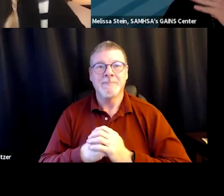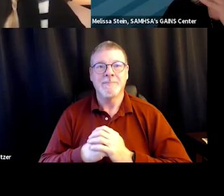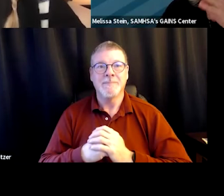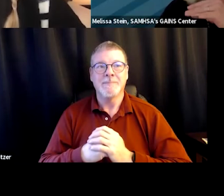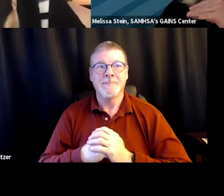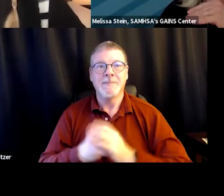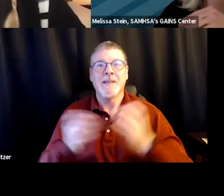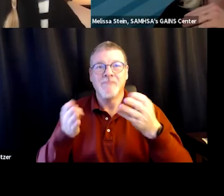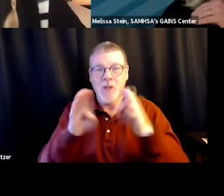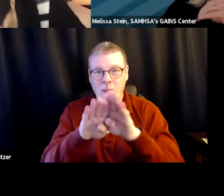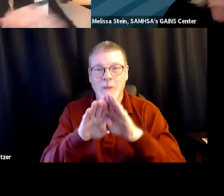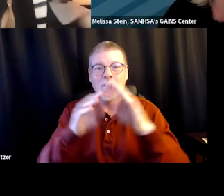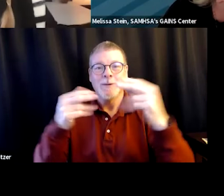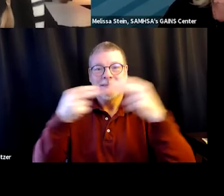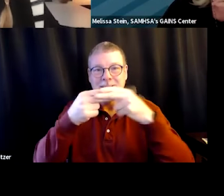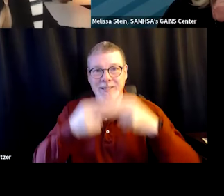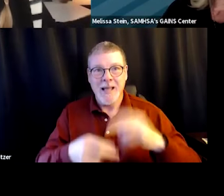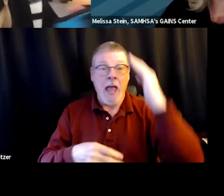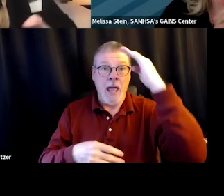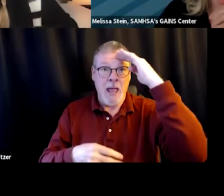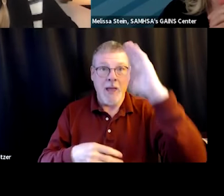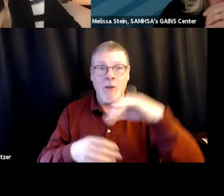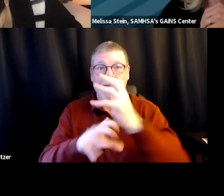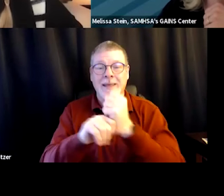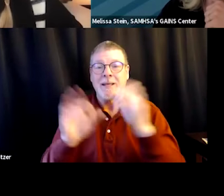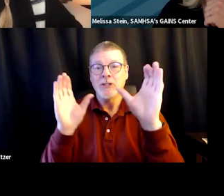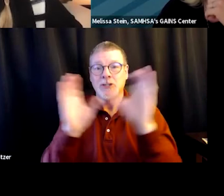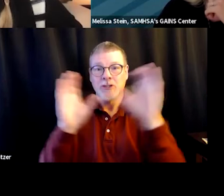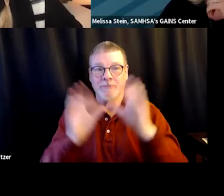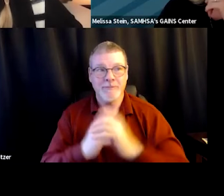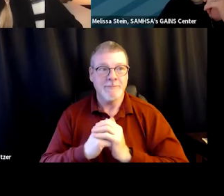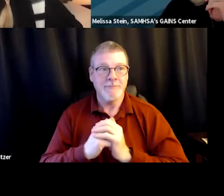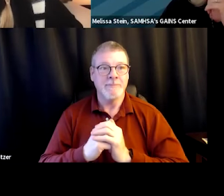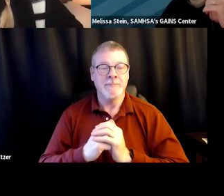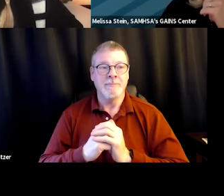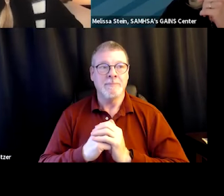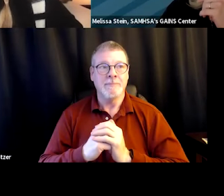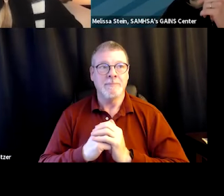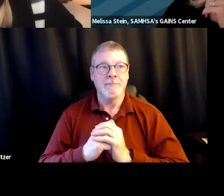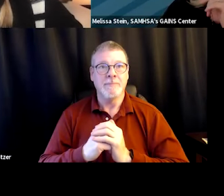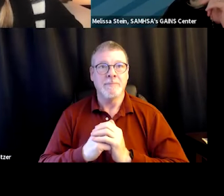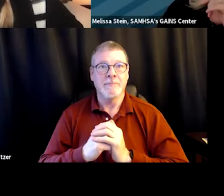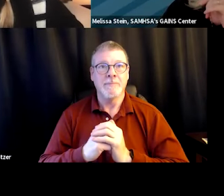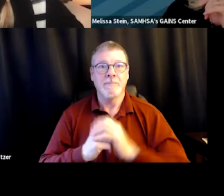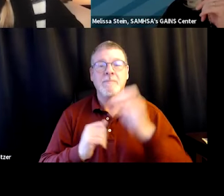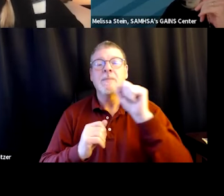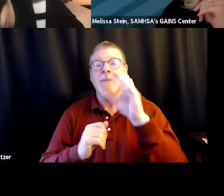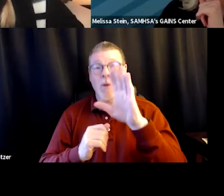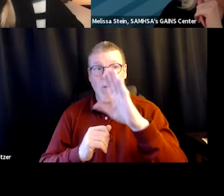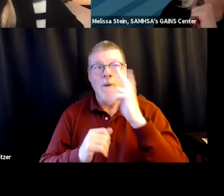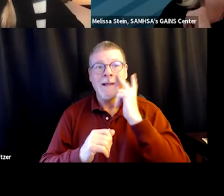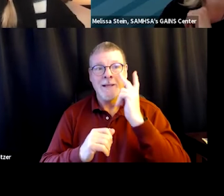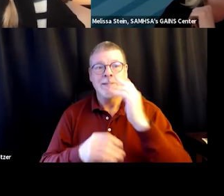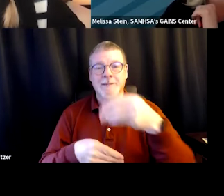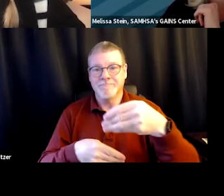slides. I know some of you are interested in getting the certificate of attendance for this webinar. And so you'll see that being dropped into